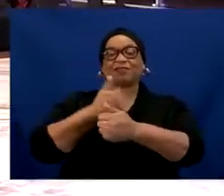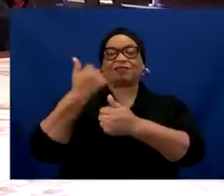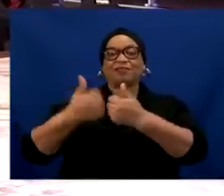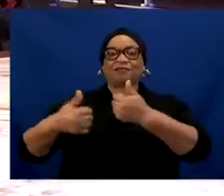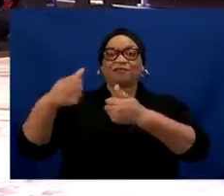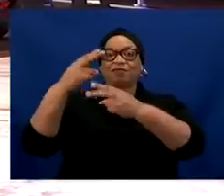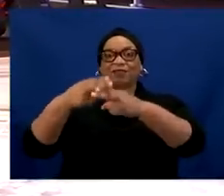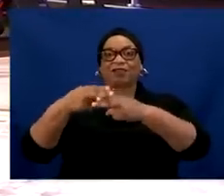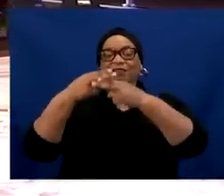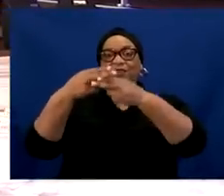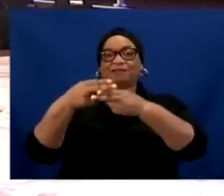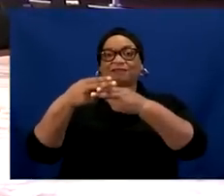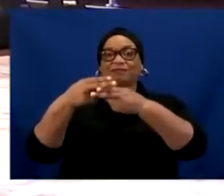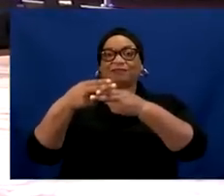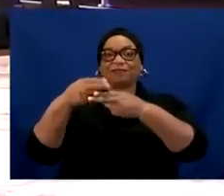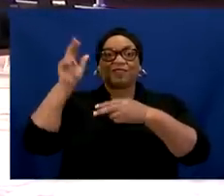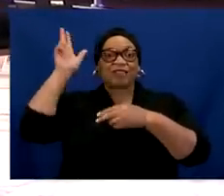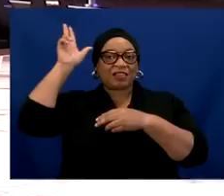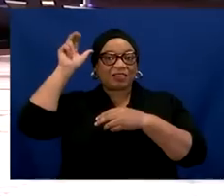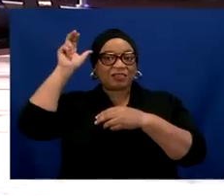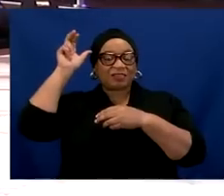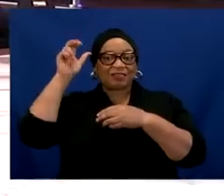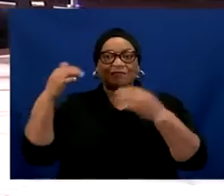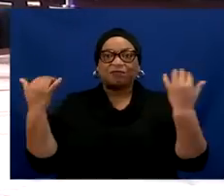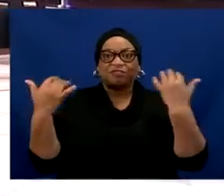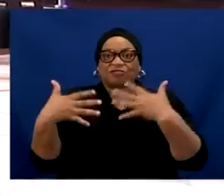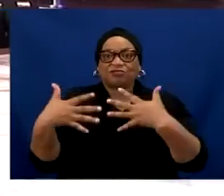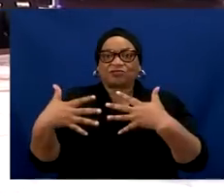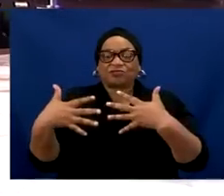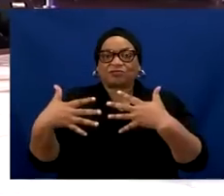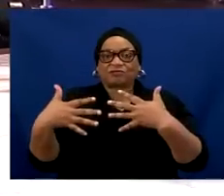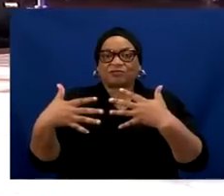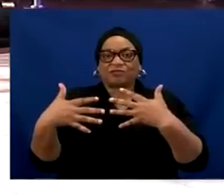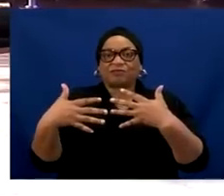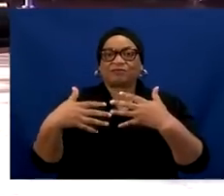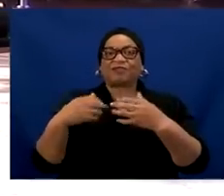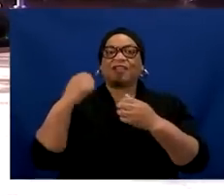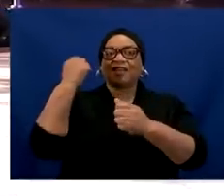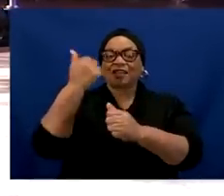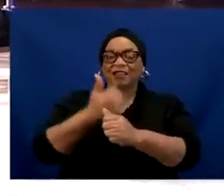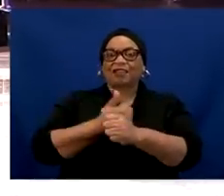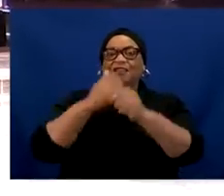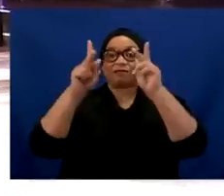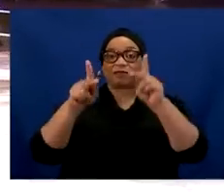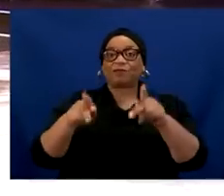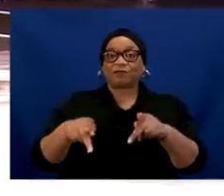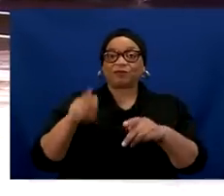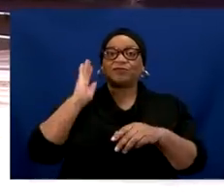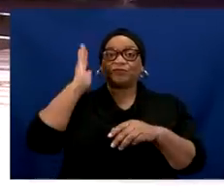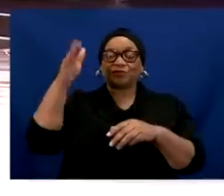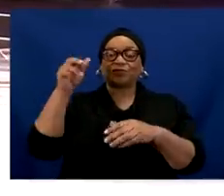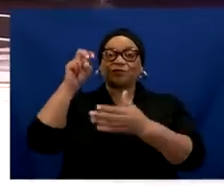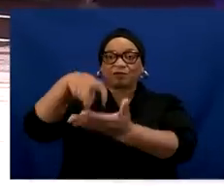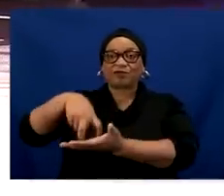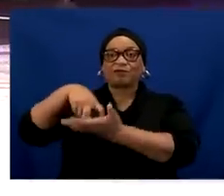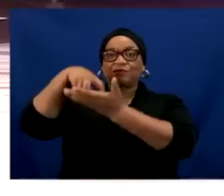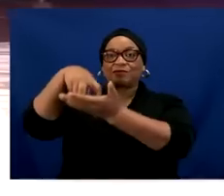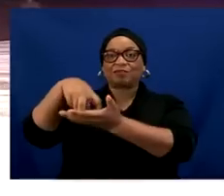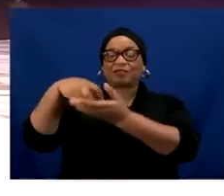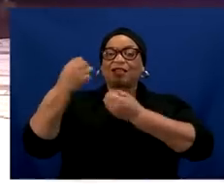at which demons tremble, the name at which every knee shall bow and every tongue shall